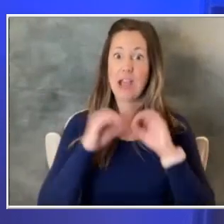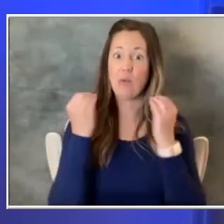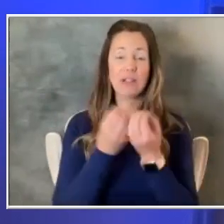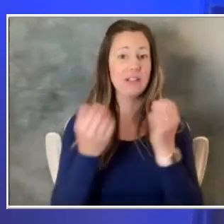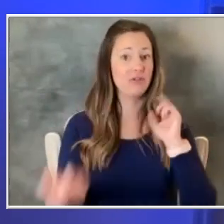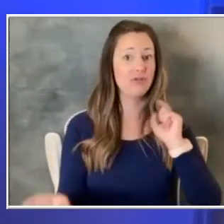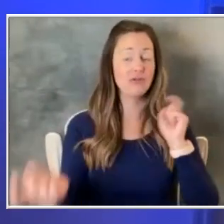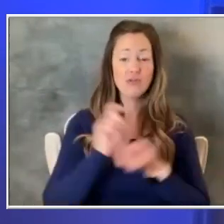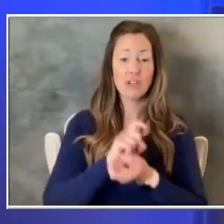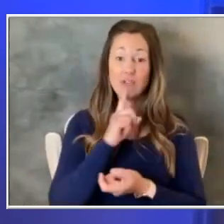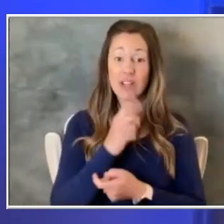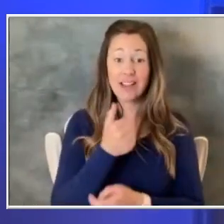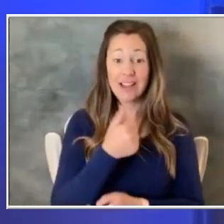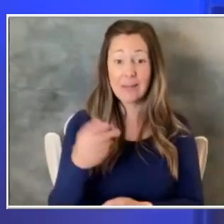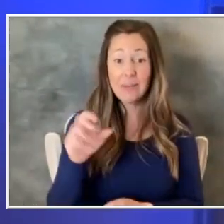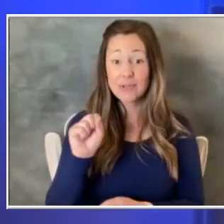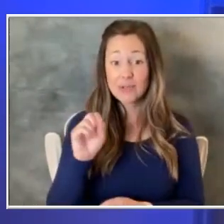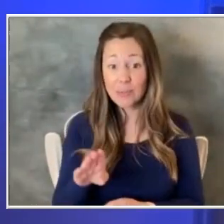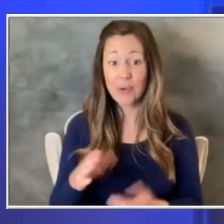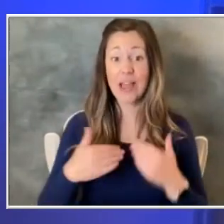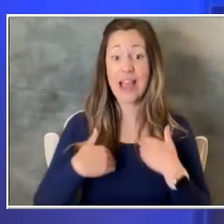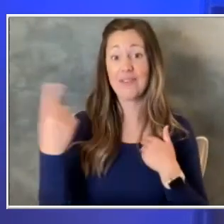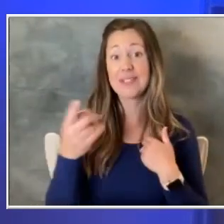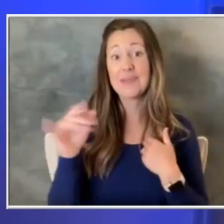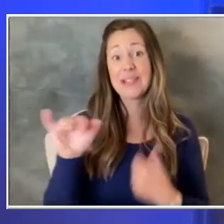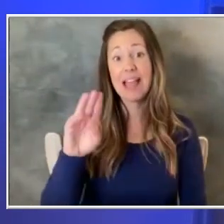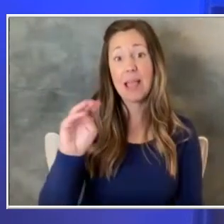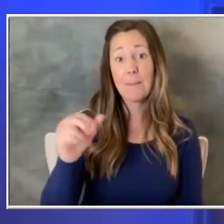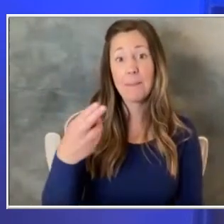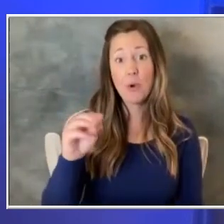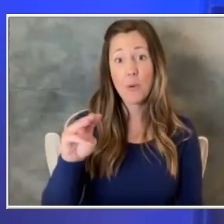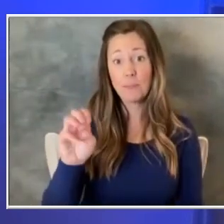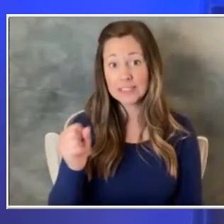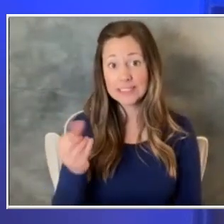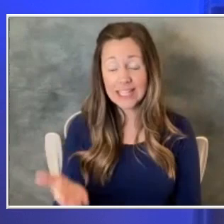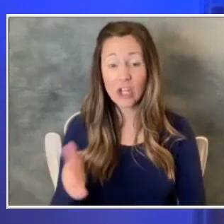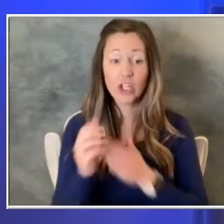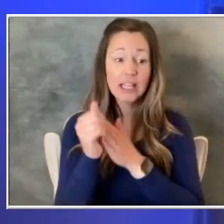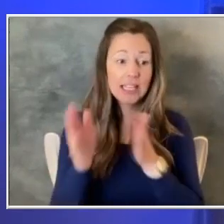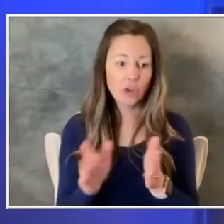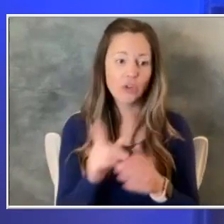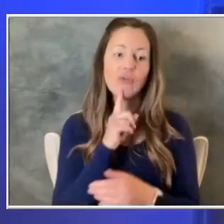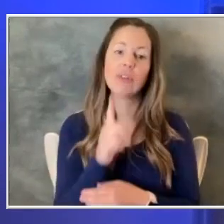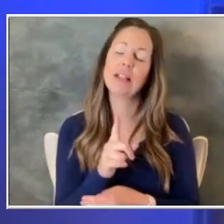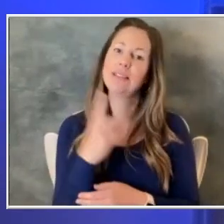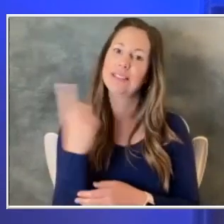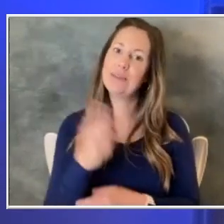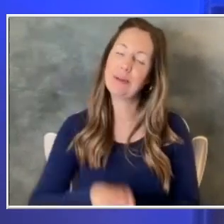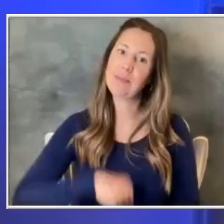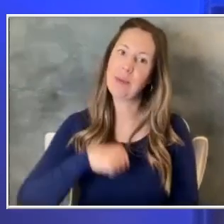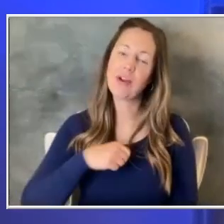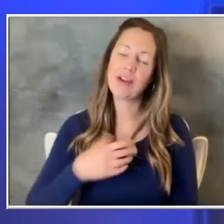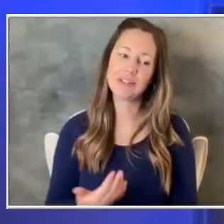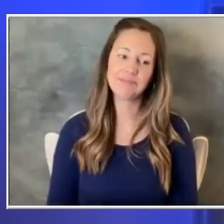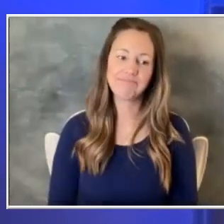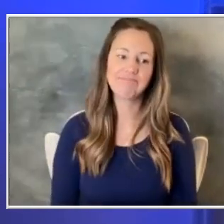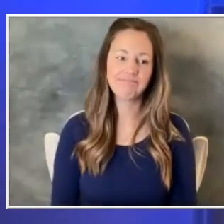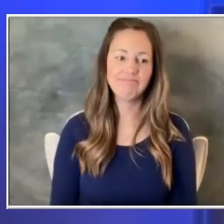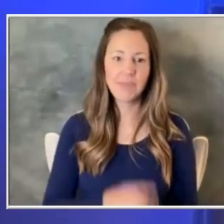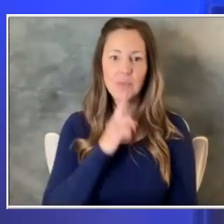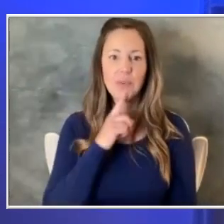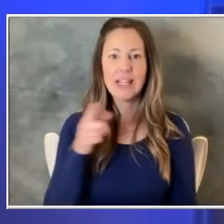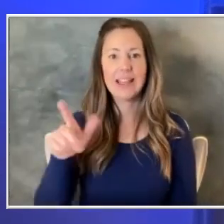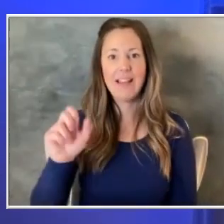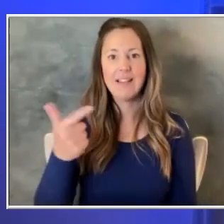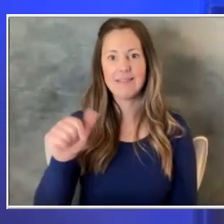Super Bowls, and having somebody like Patrick Mahomes out there as a leader is something to be proud of, to be a legacy player of